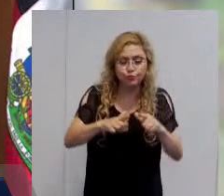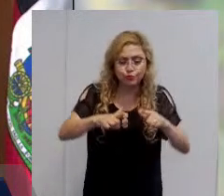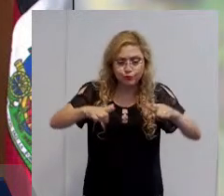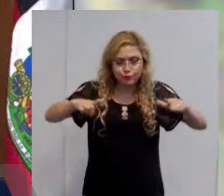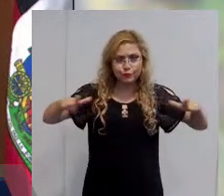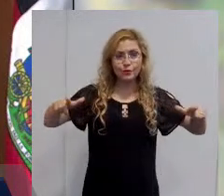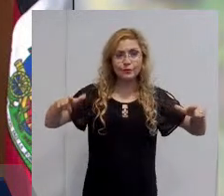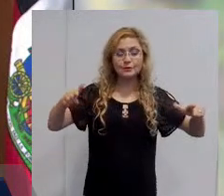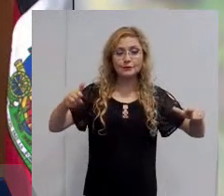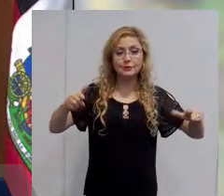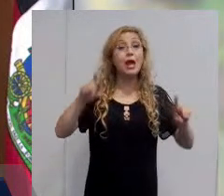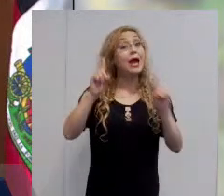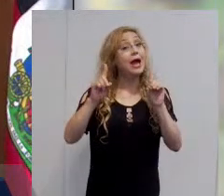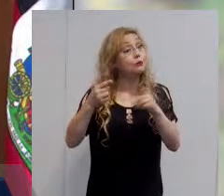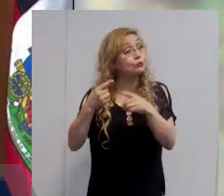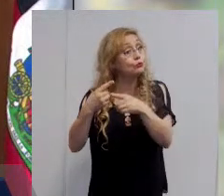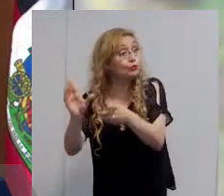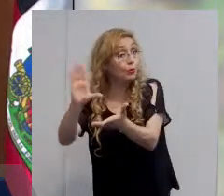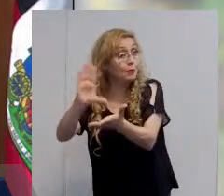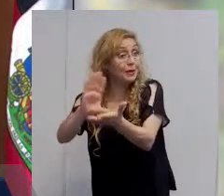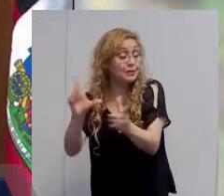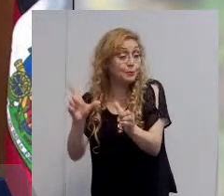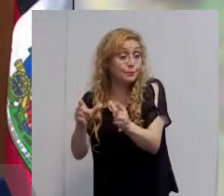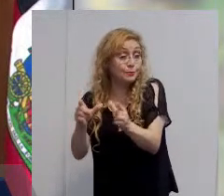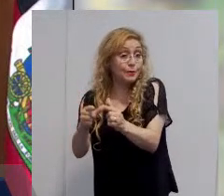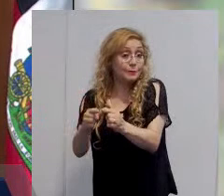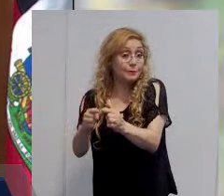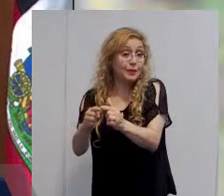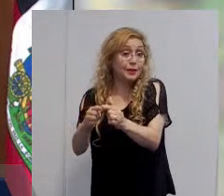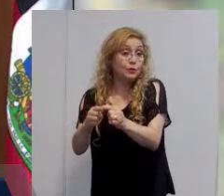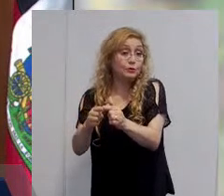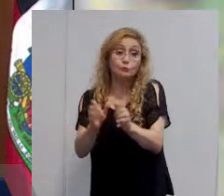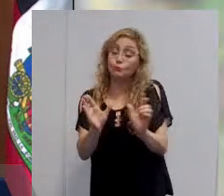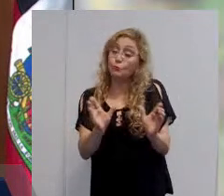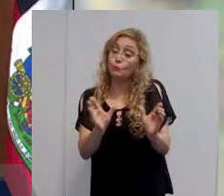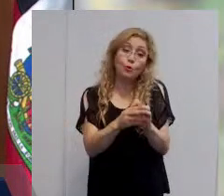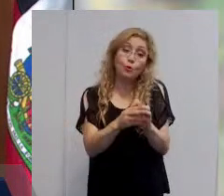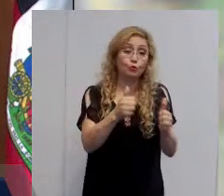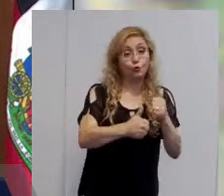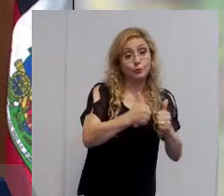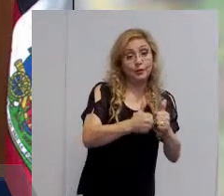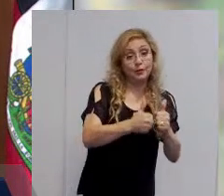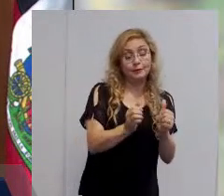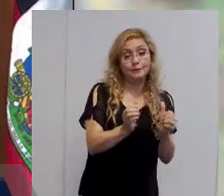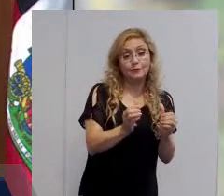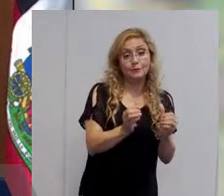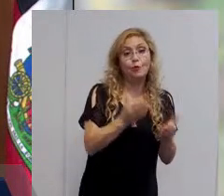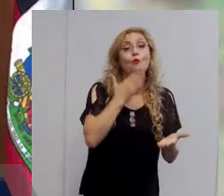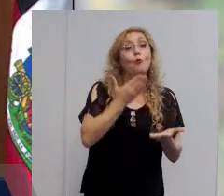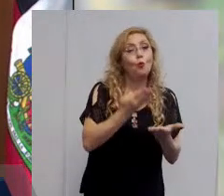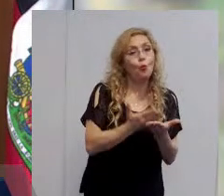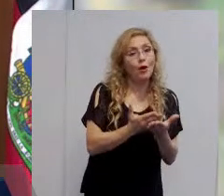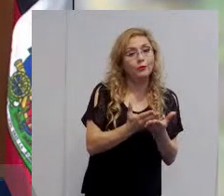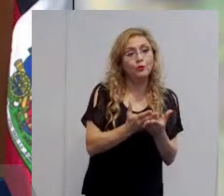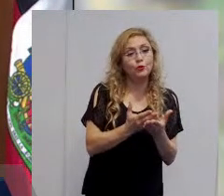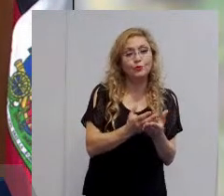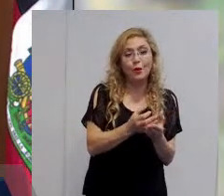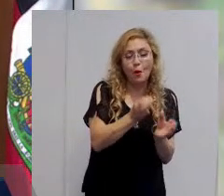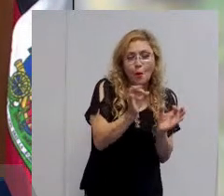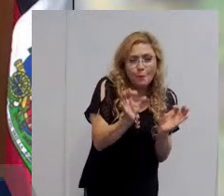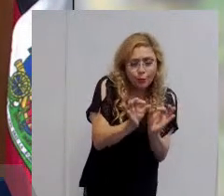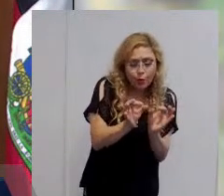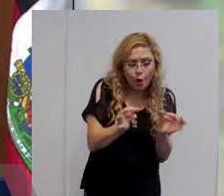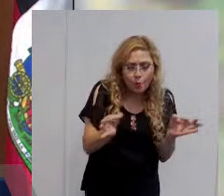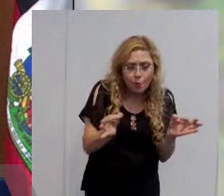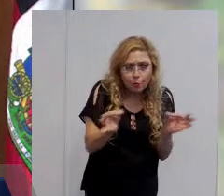very able to compete, and they're large countries, but those of us, the smaller countries,